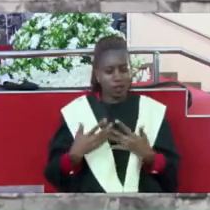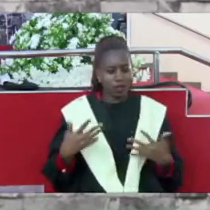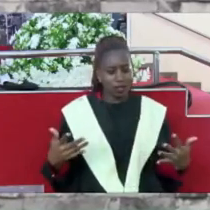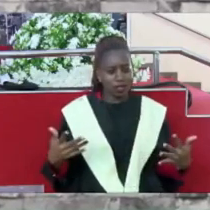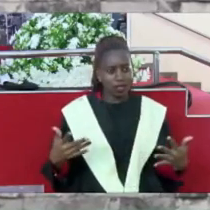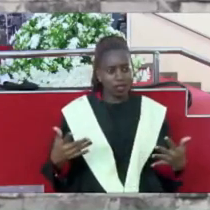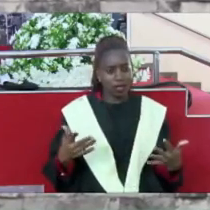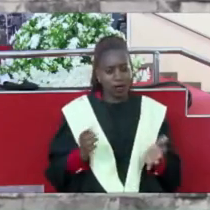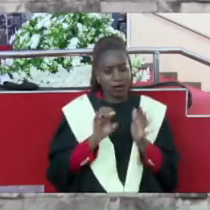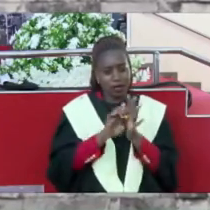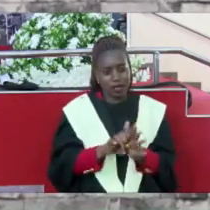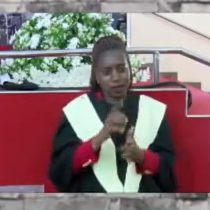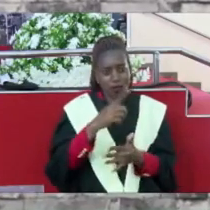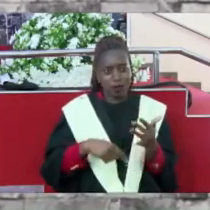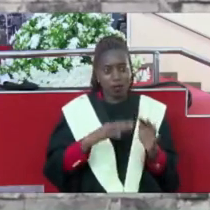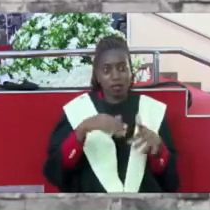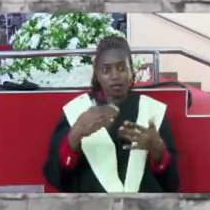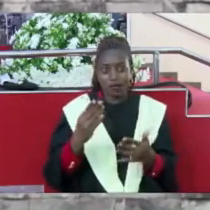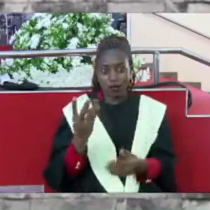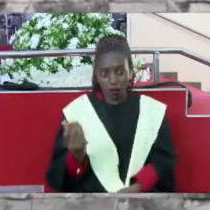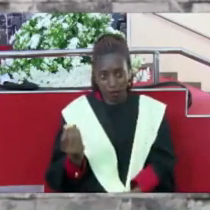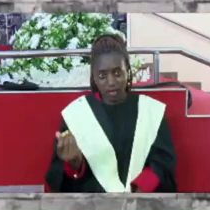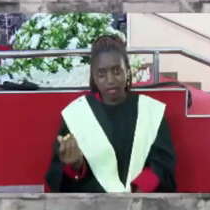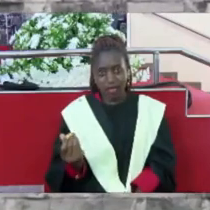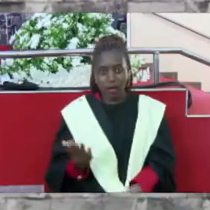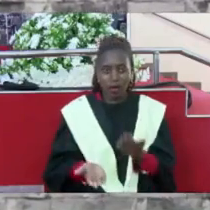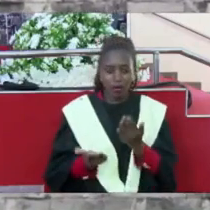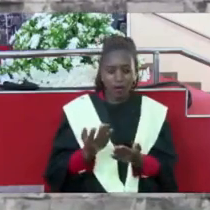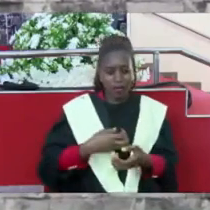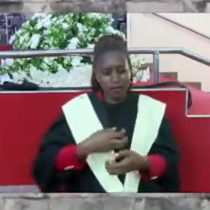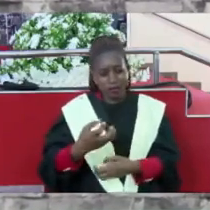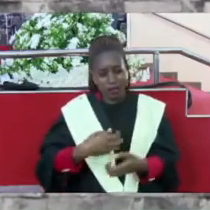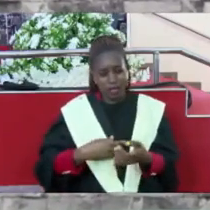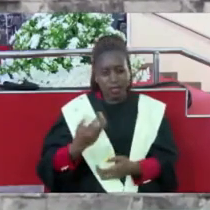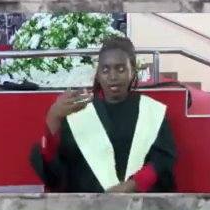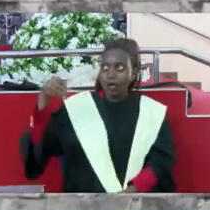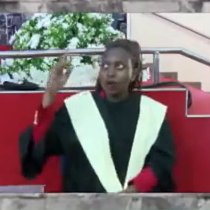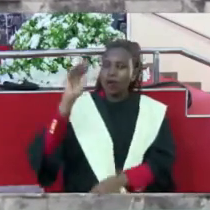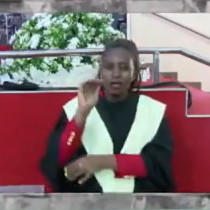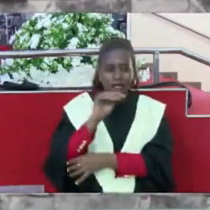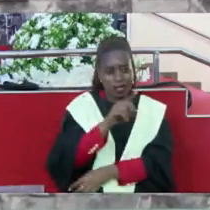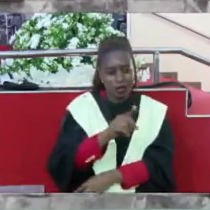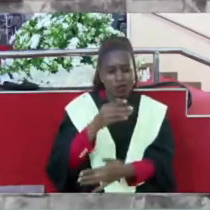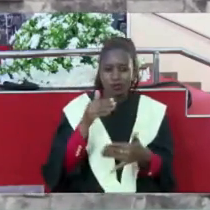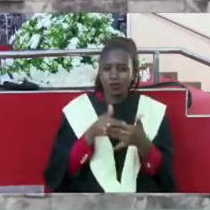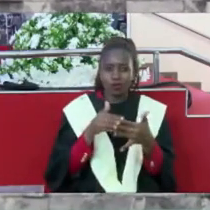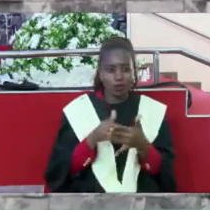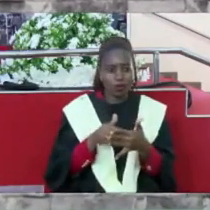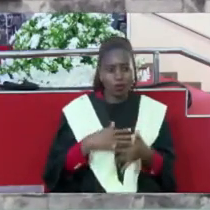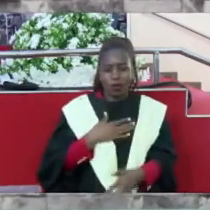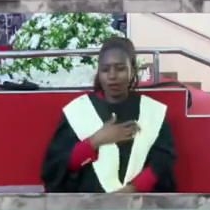release it. What a business it was, but God tells you to leave it. Leave it. Keep on